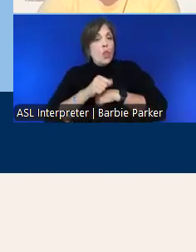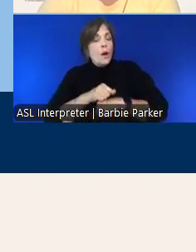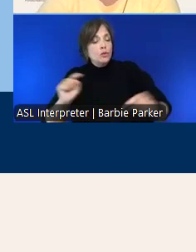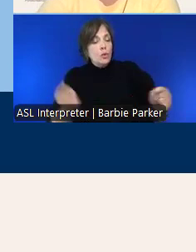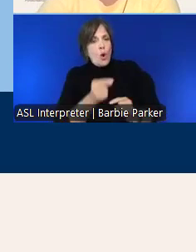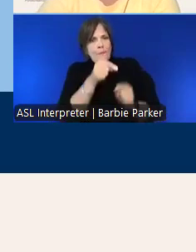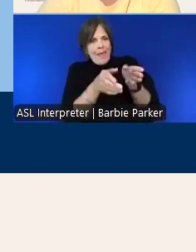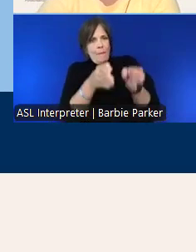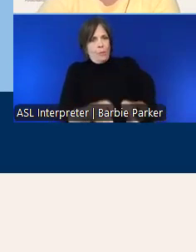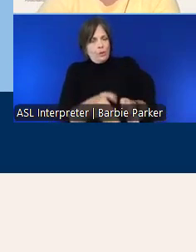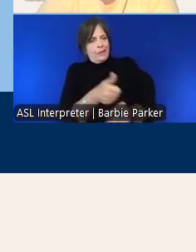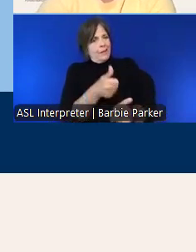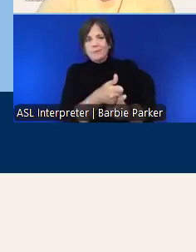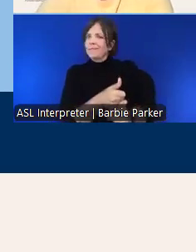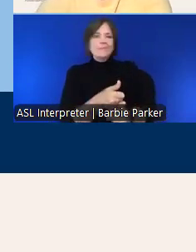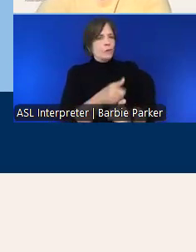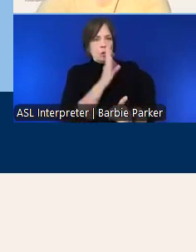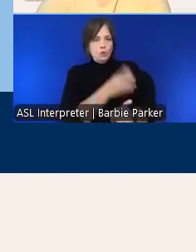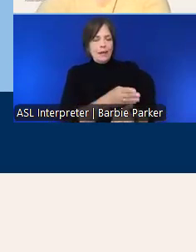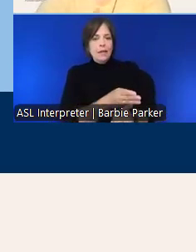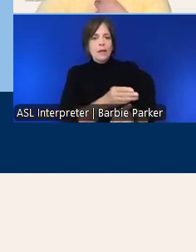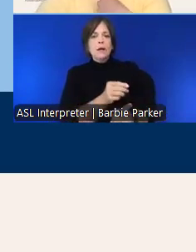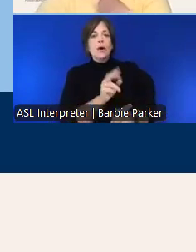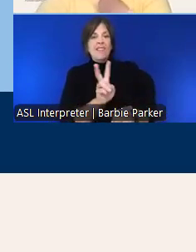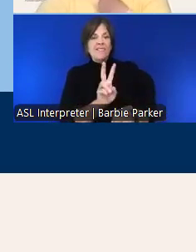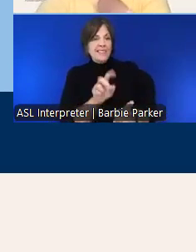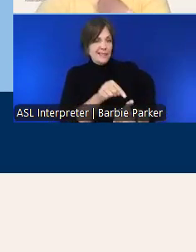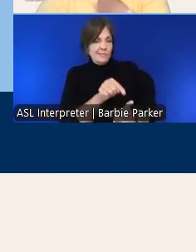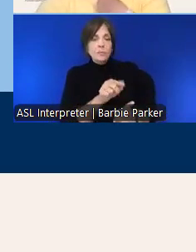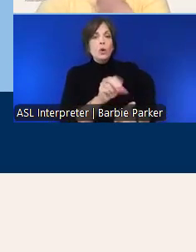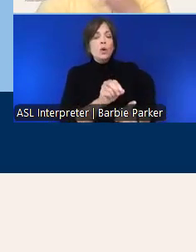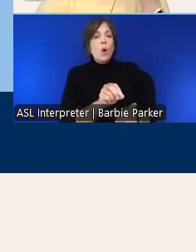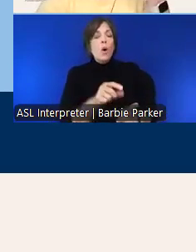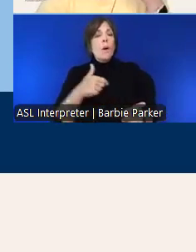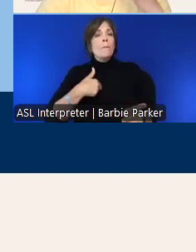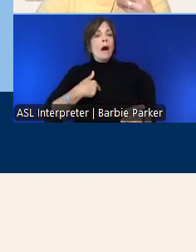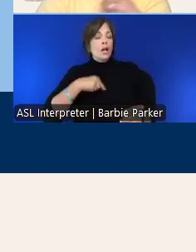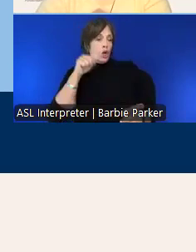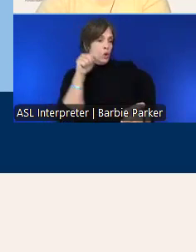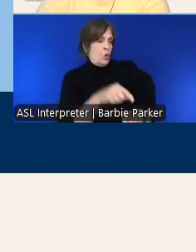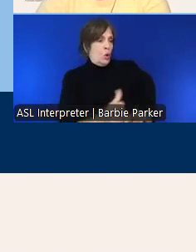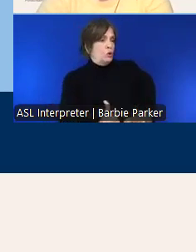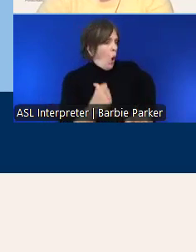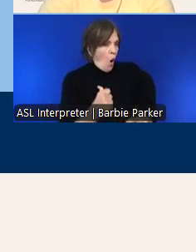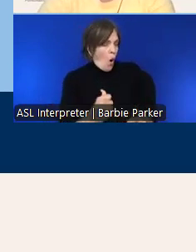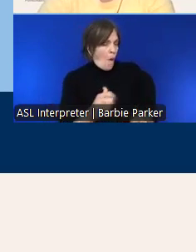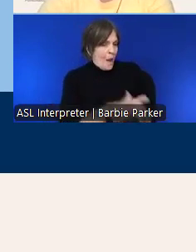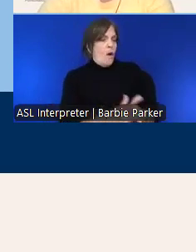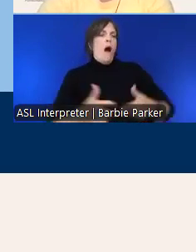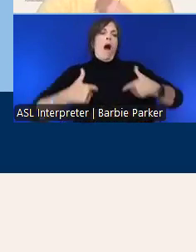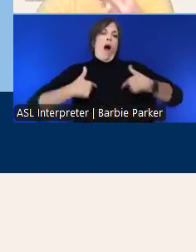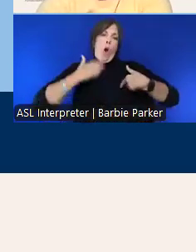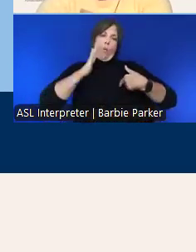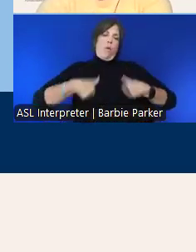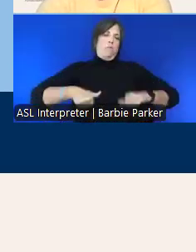the individual at risk directly or that potential victim, but the threats to self, right? And that potential victim feeling that